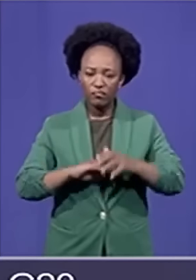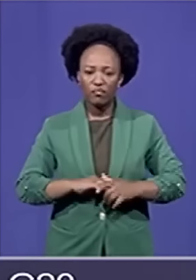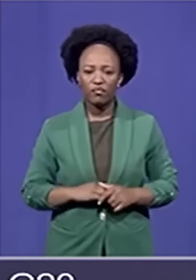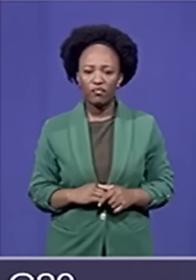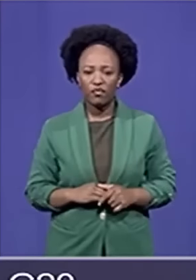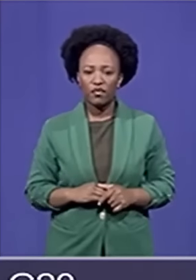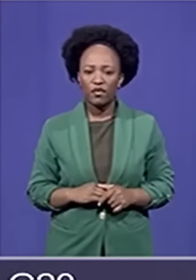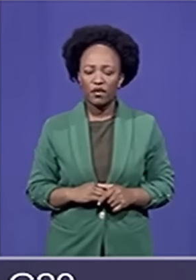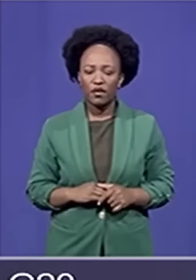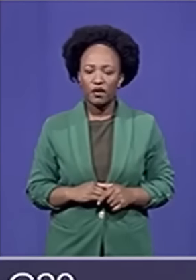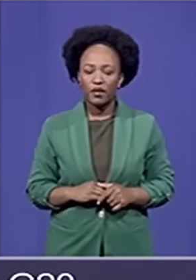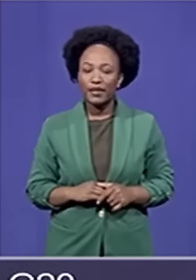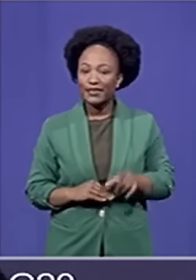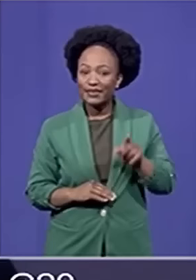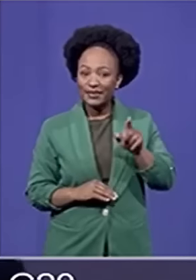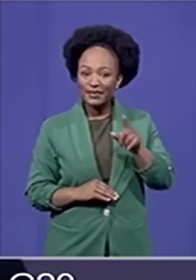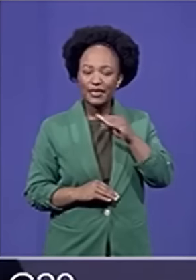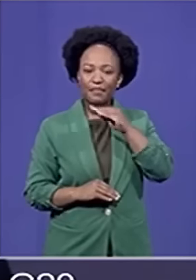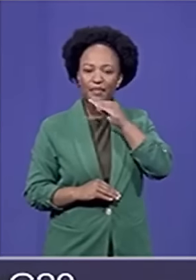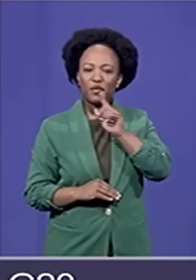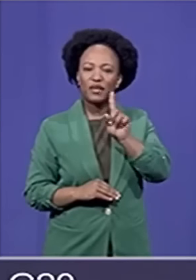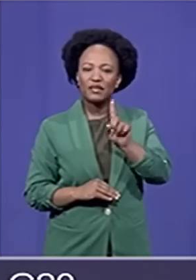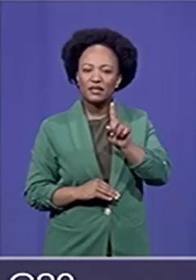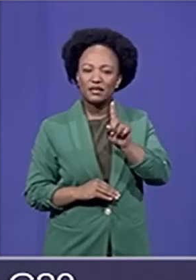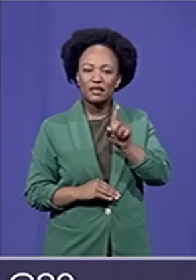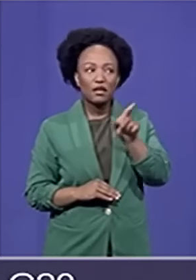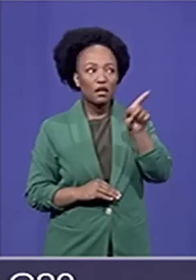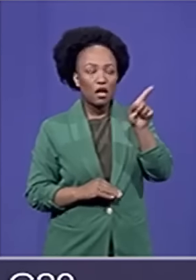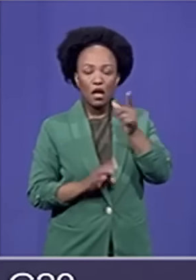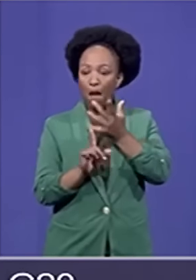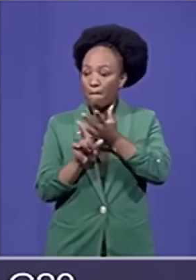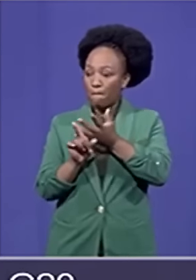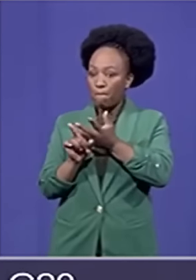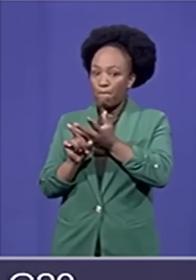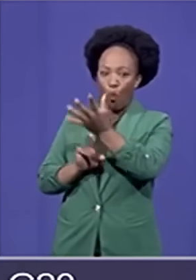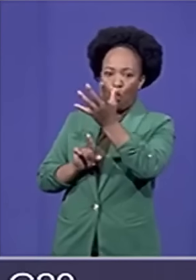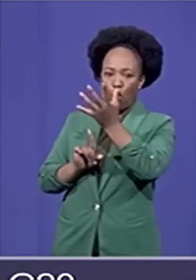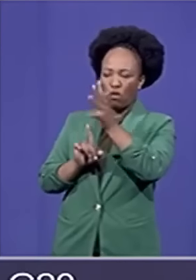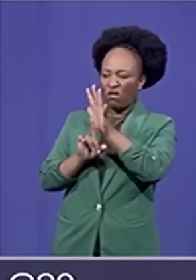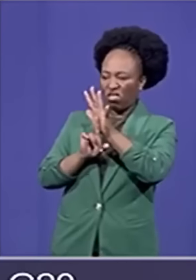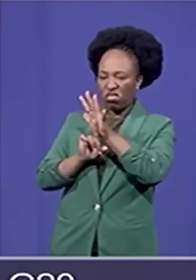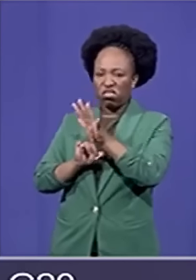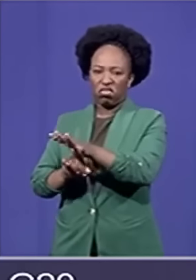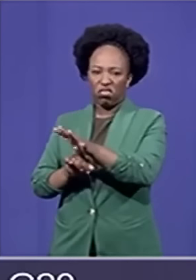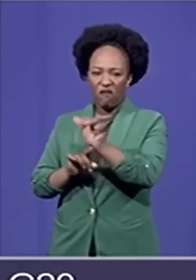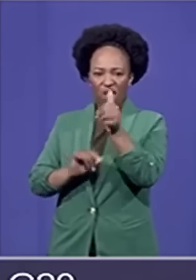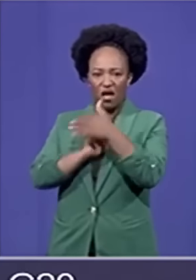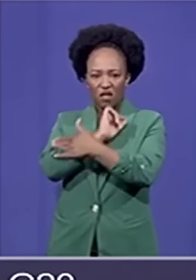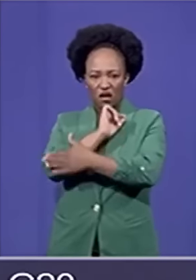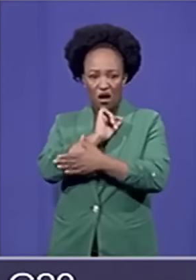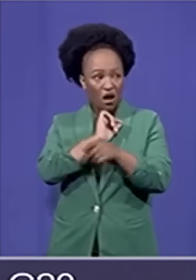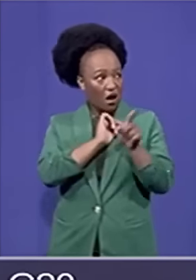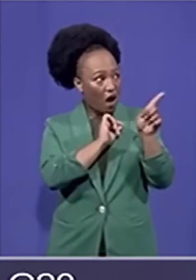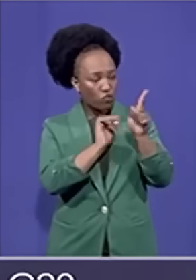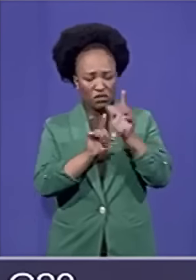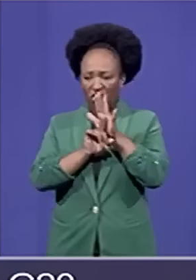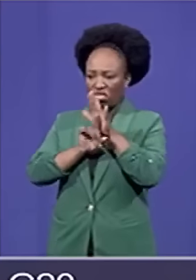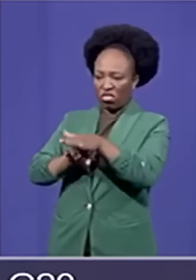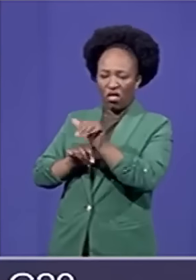And it basically means that there should be no bullying of one nation by another